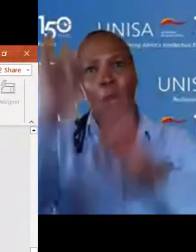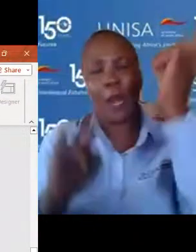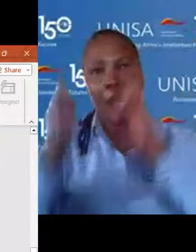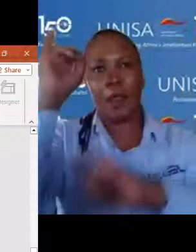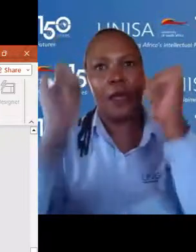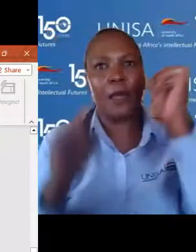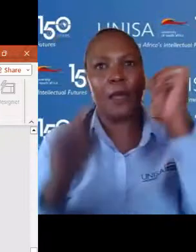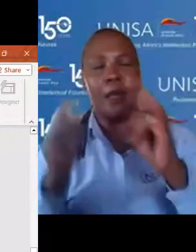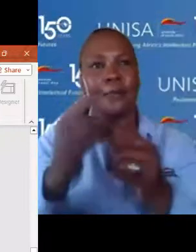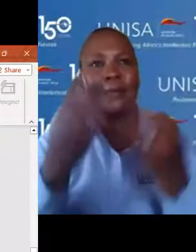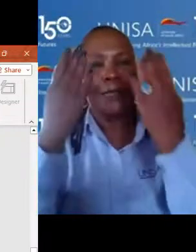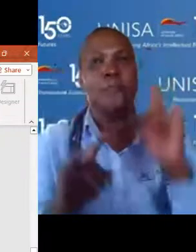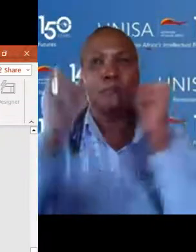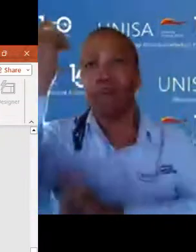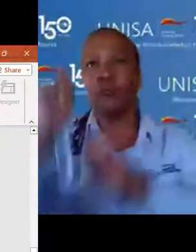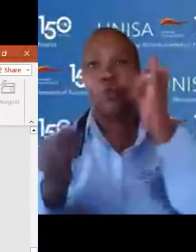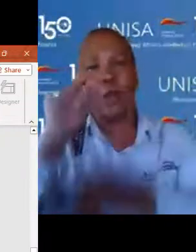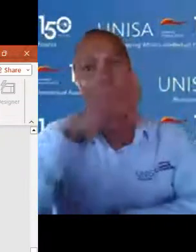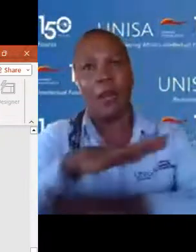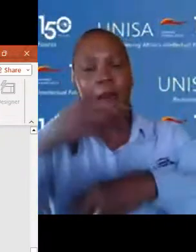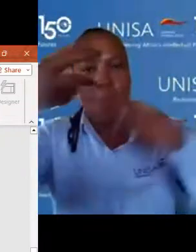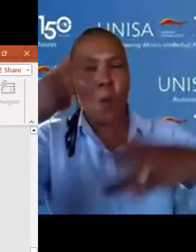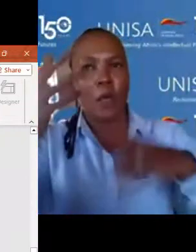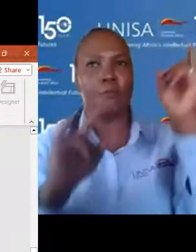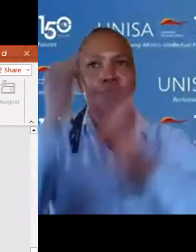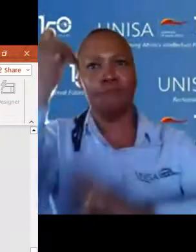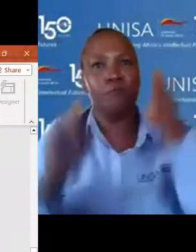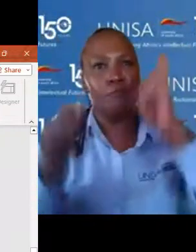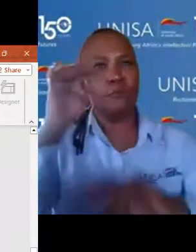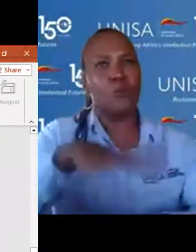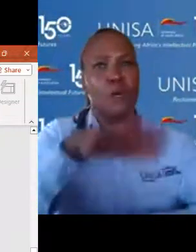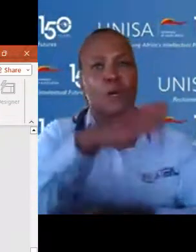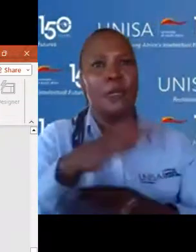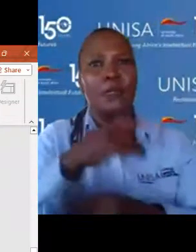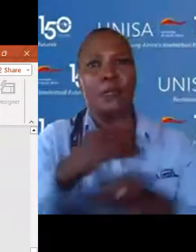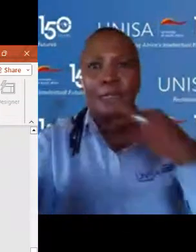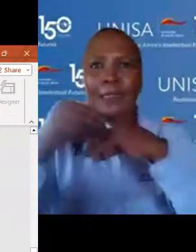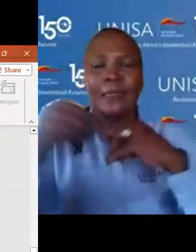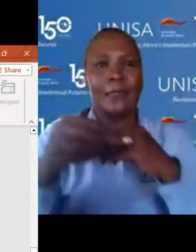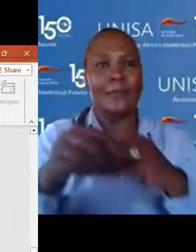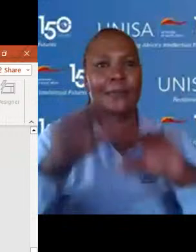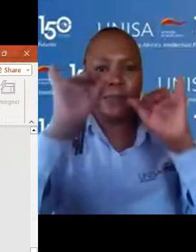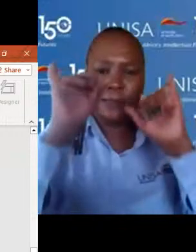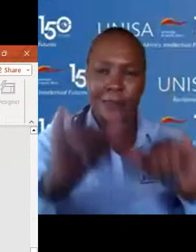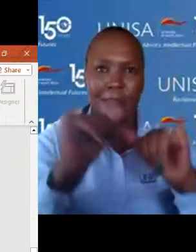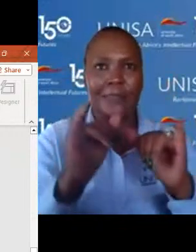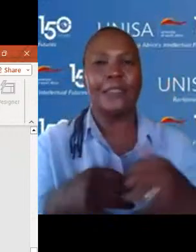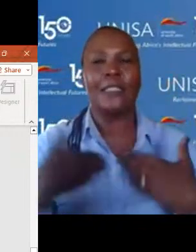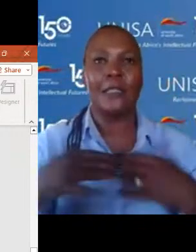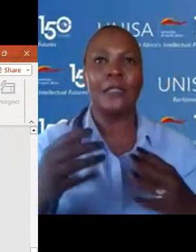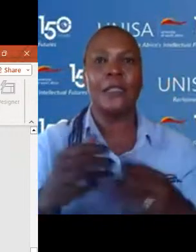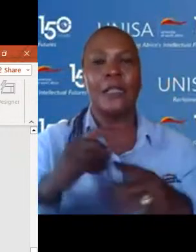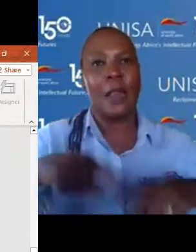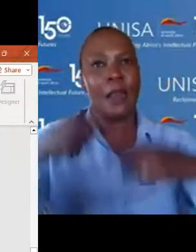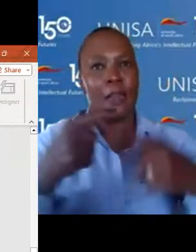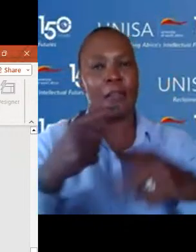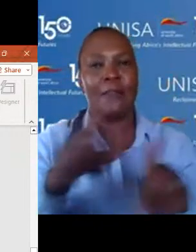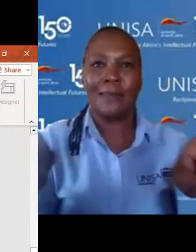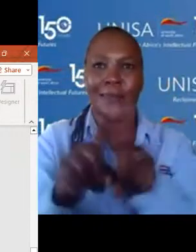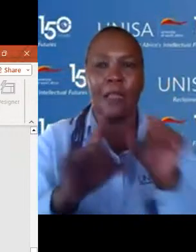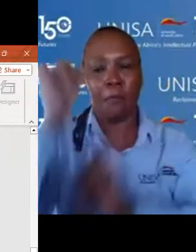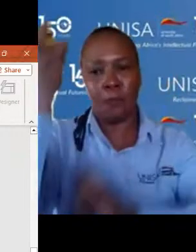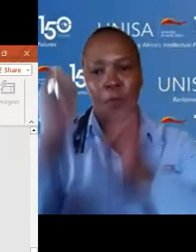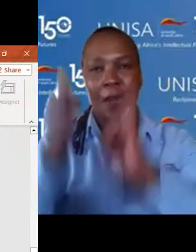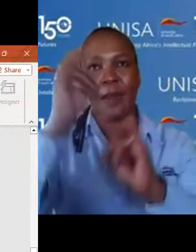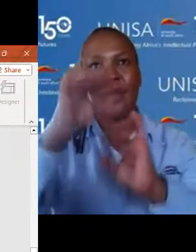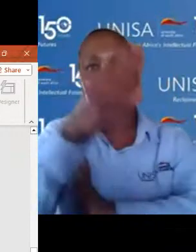they work in the urban areas, they get married and they settle, excuse me, in the urban areas.